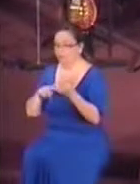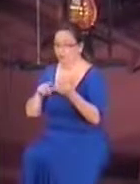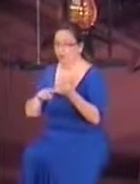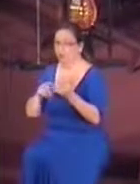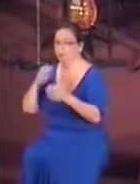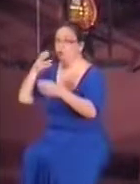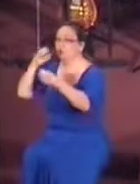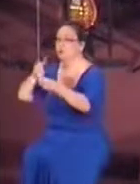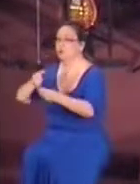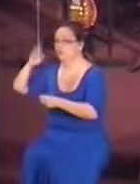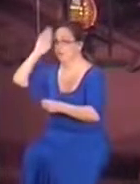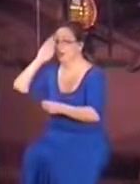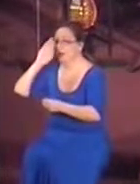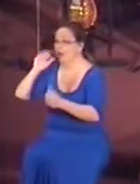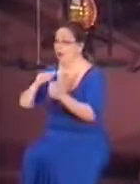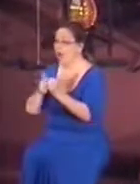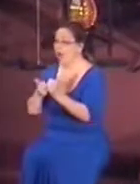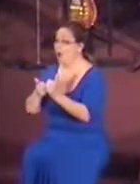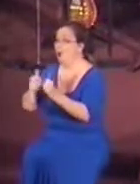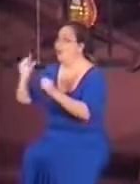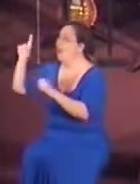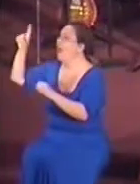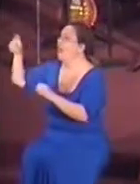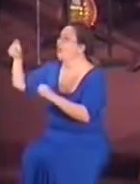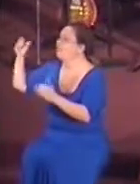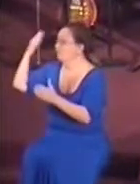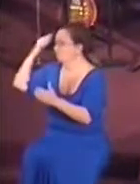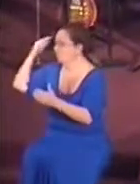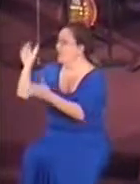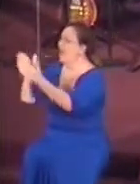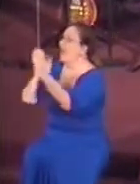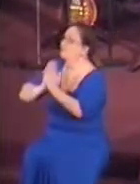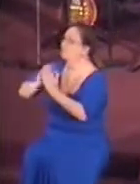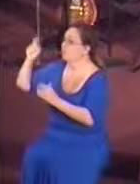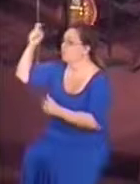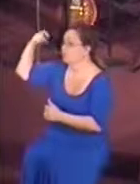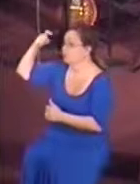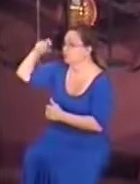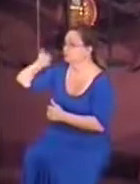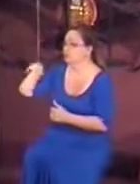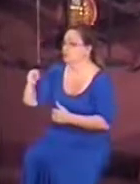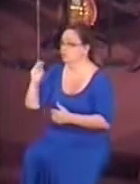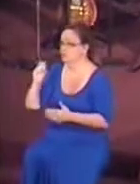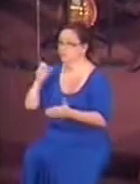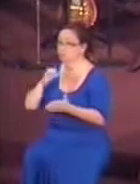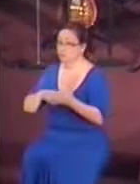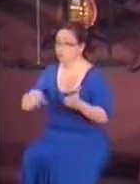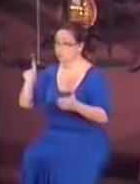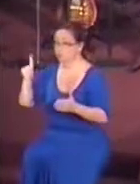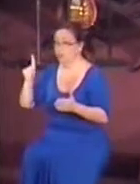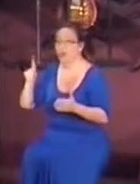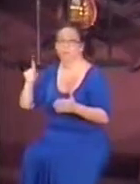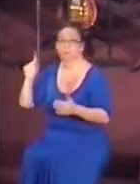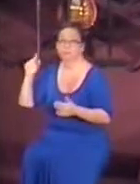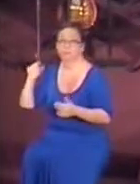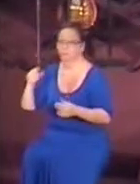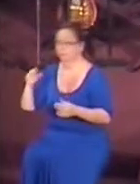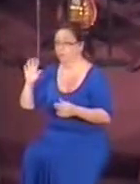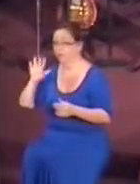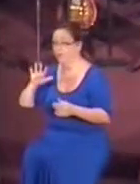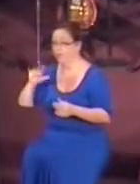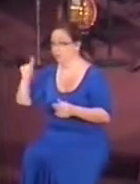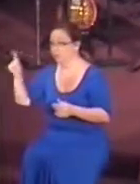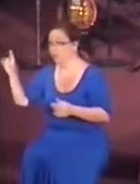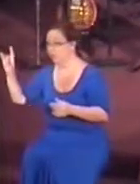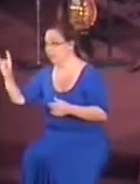should trust in God by asking for wisdom. James chapter 1, verses 5 through 8, this is where God eventually wants to lead